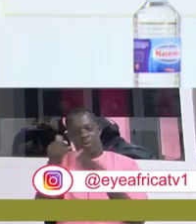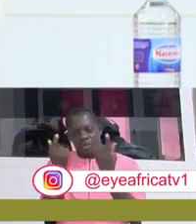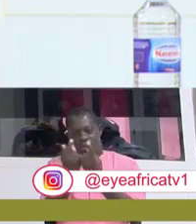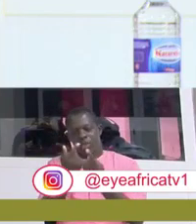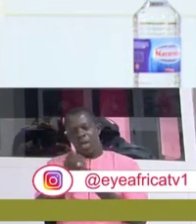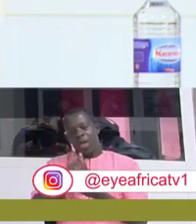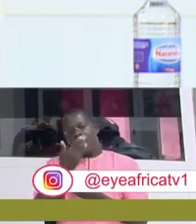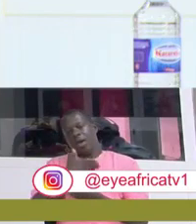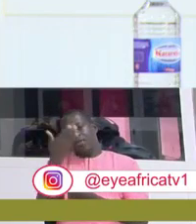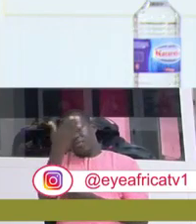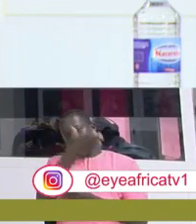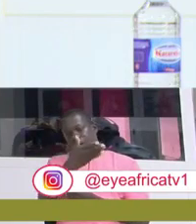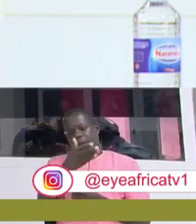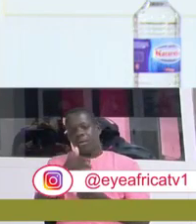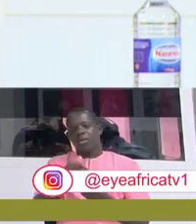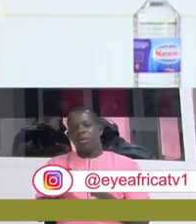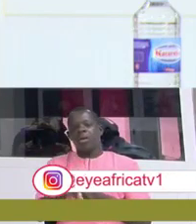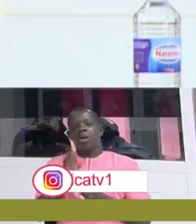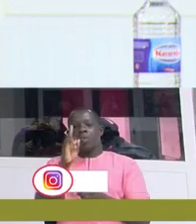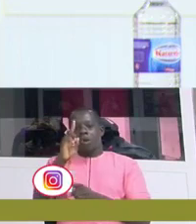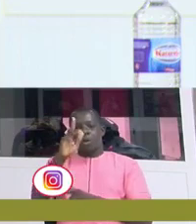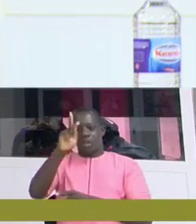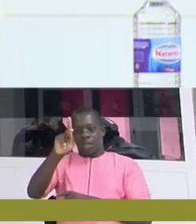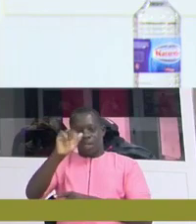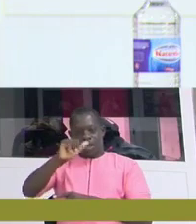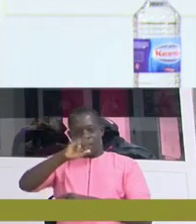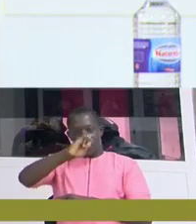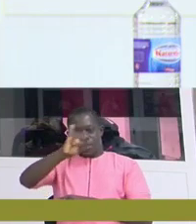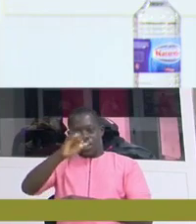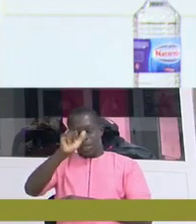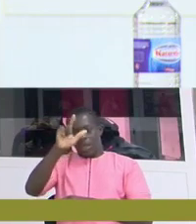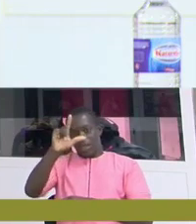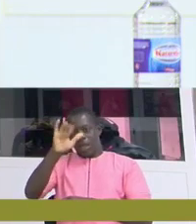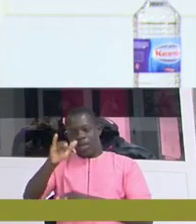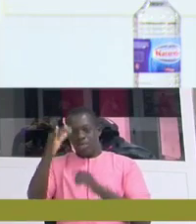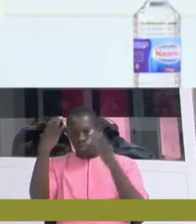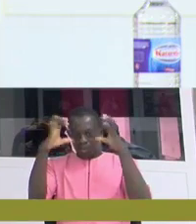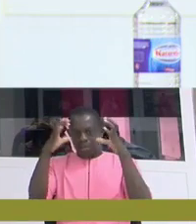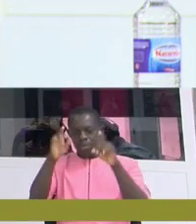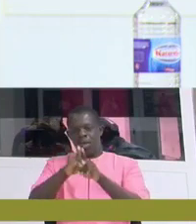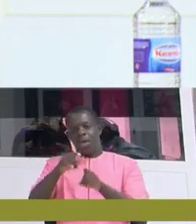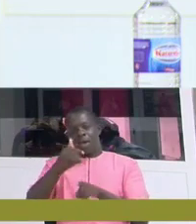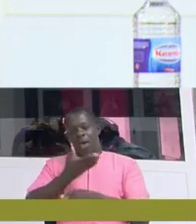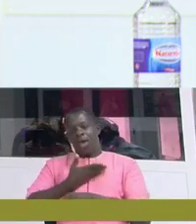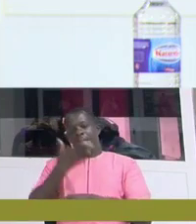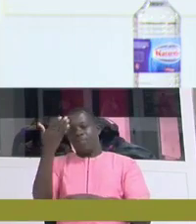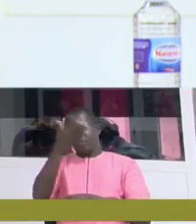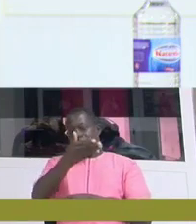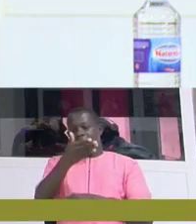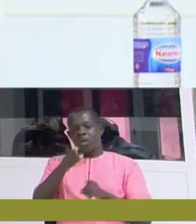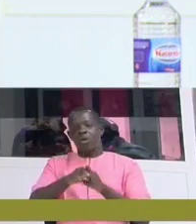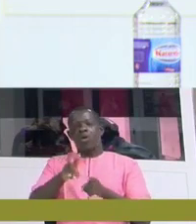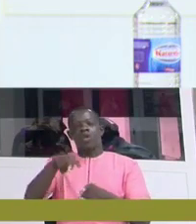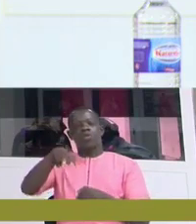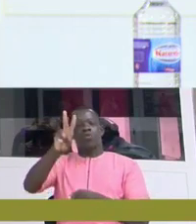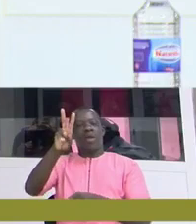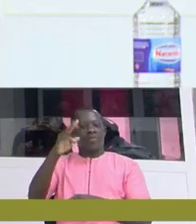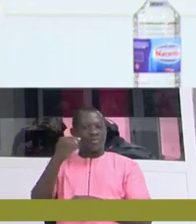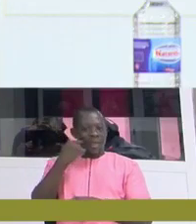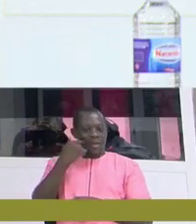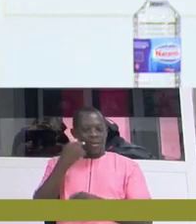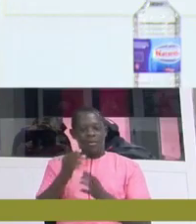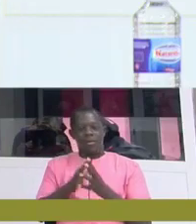was there. But Kajali's problem. I was there. On the 12th day,